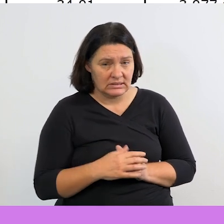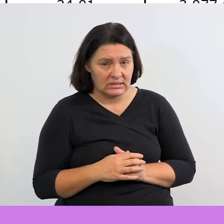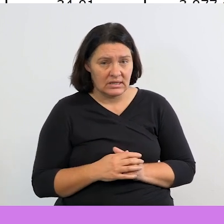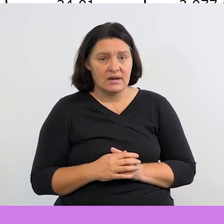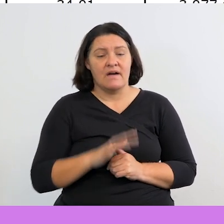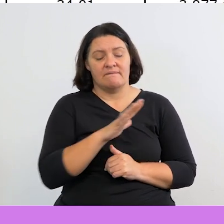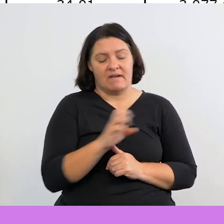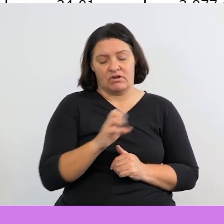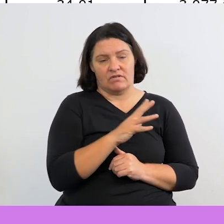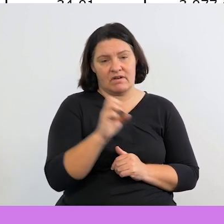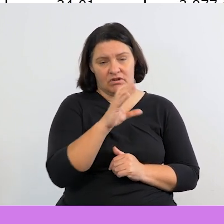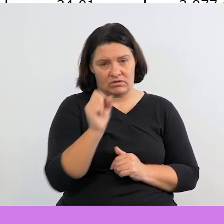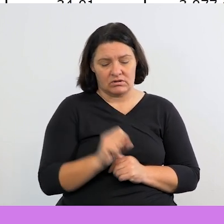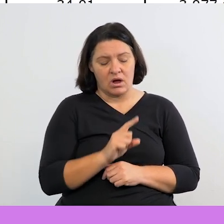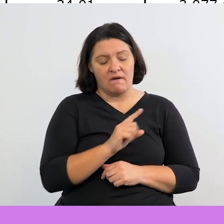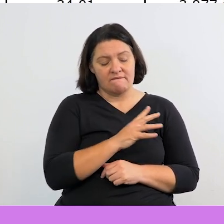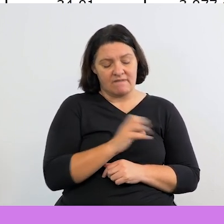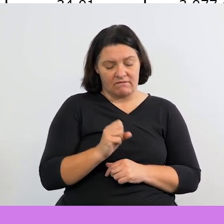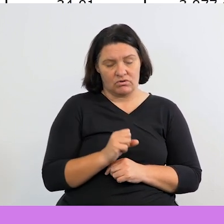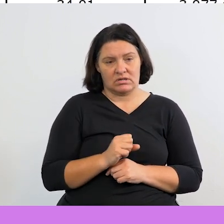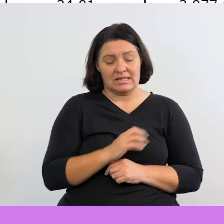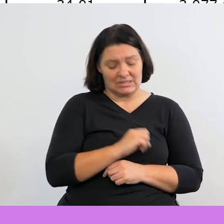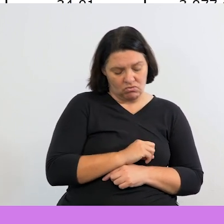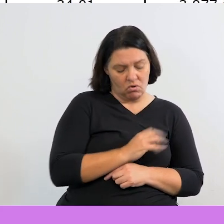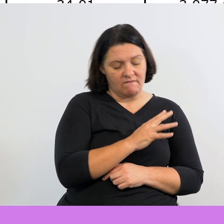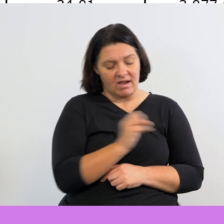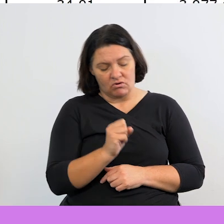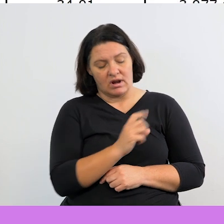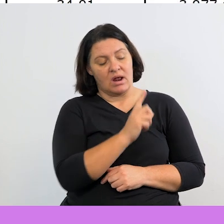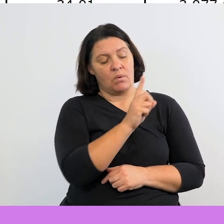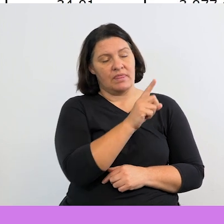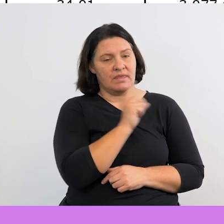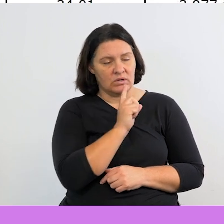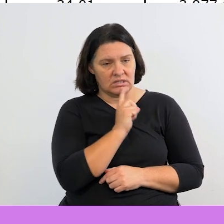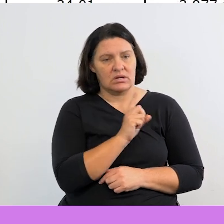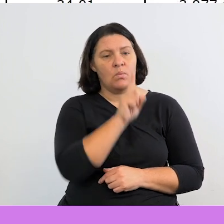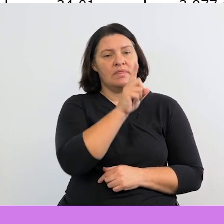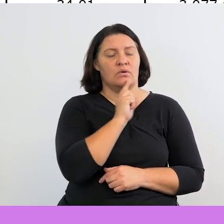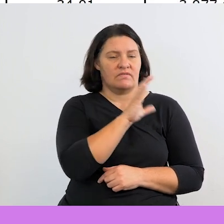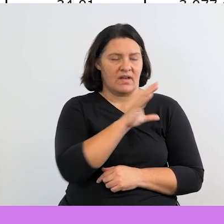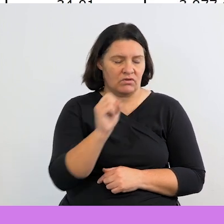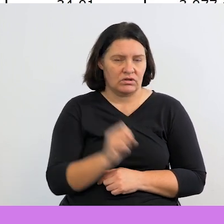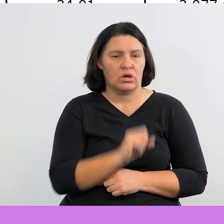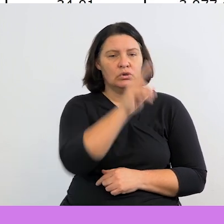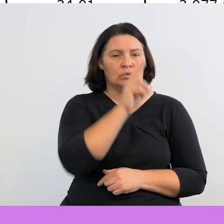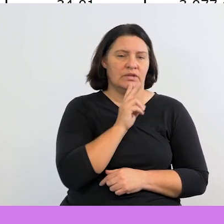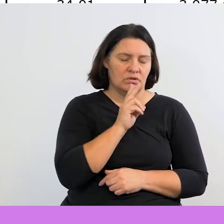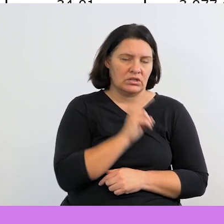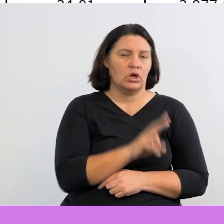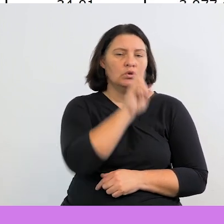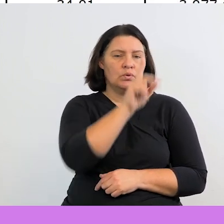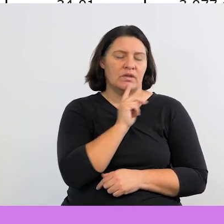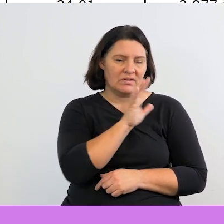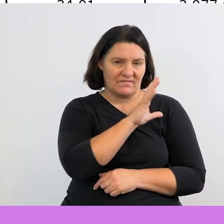what? In 500s. So 0, 500, 1,000, 1,500, 2,000. Can we see there? That's